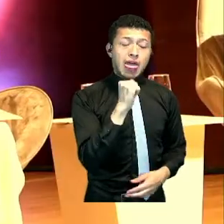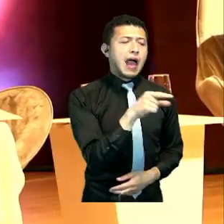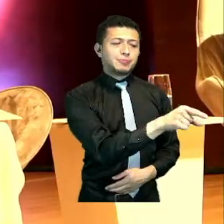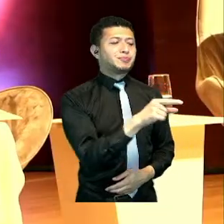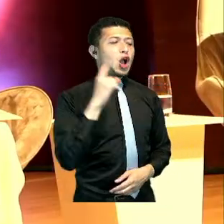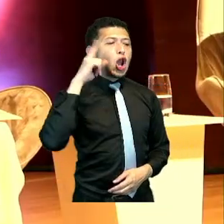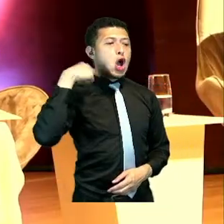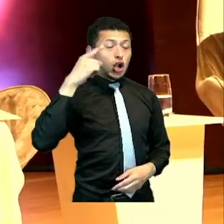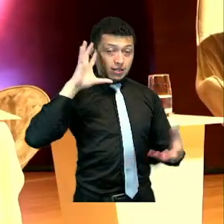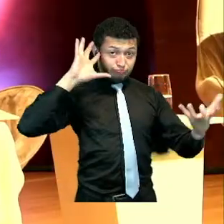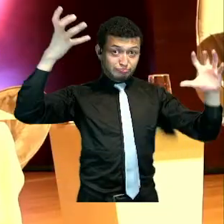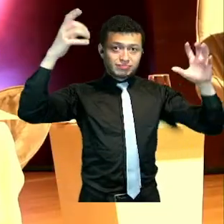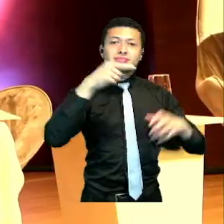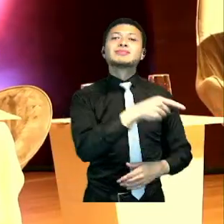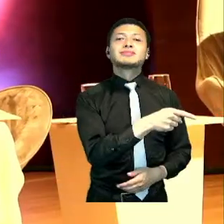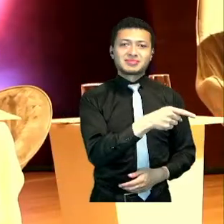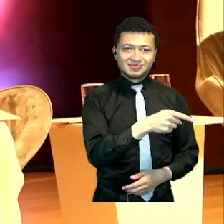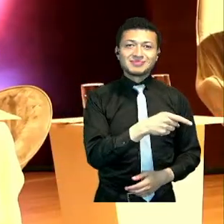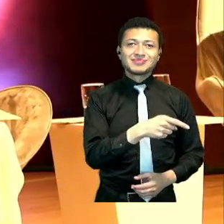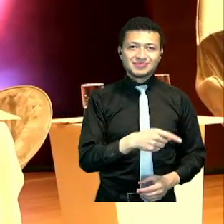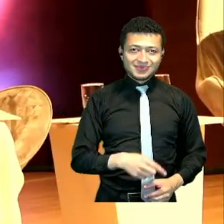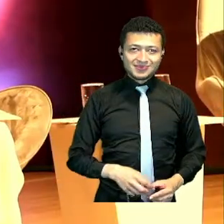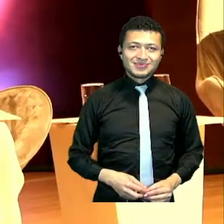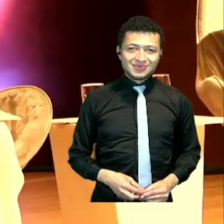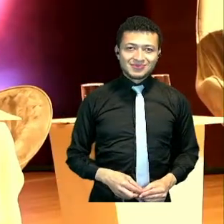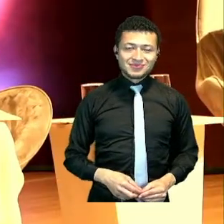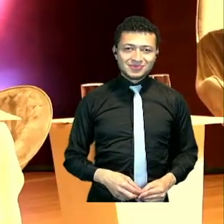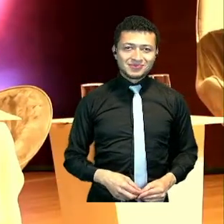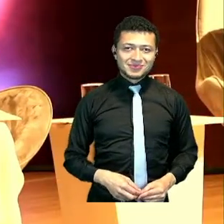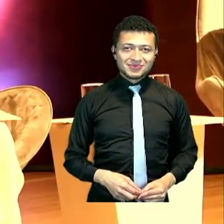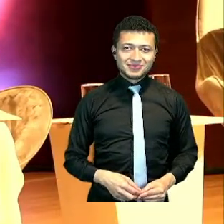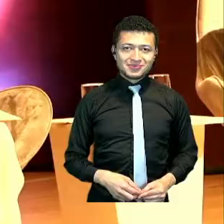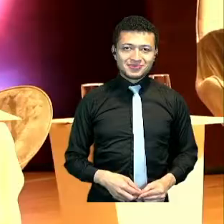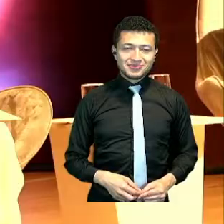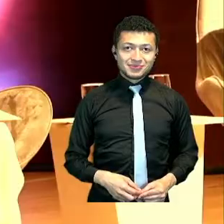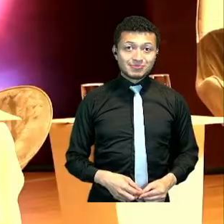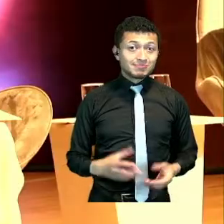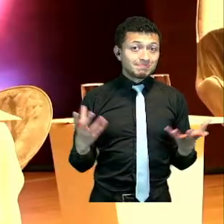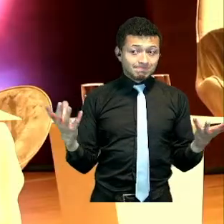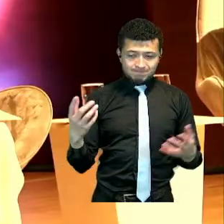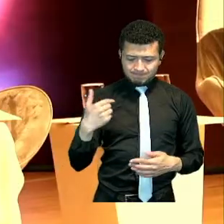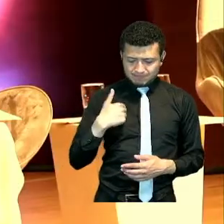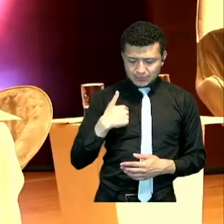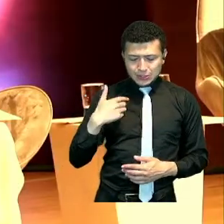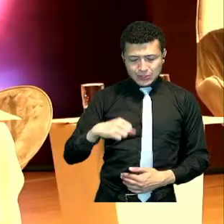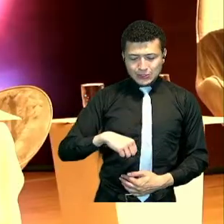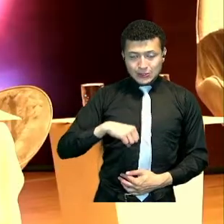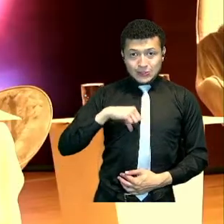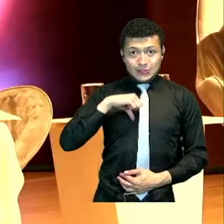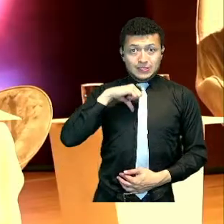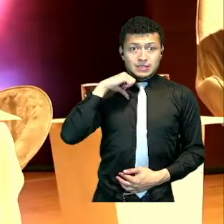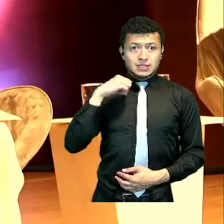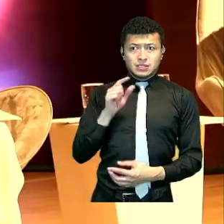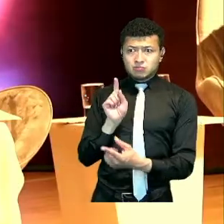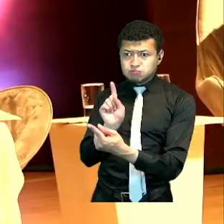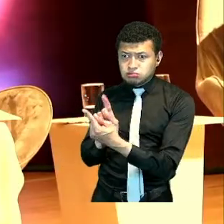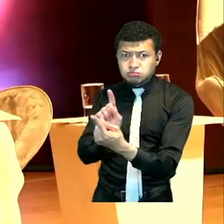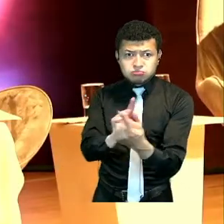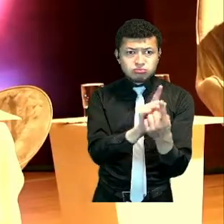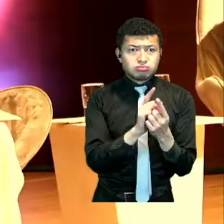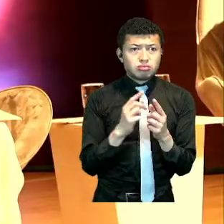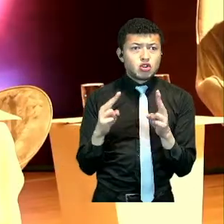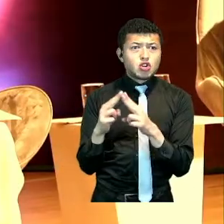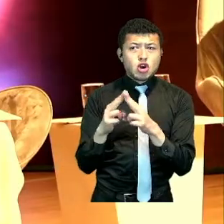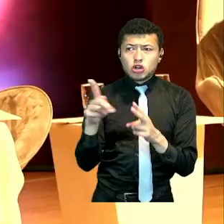really, and when they're not recognized for what they're doing, then they can actually become a little crazy. So